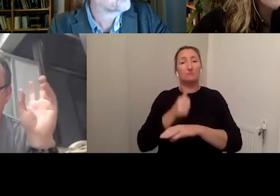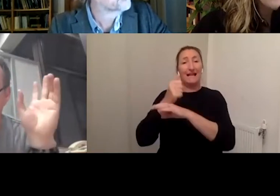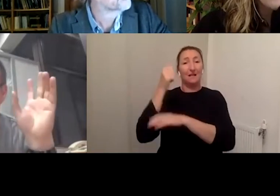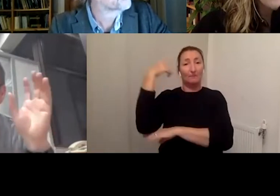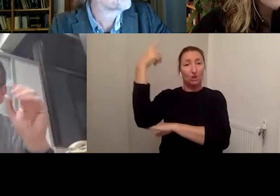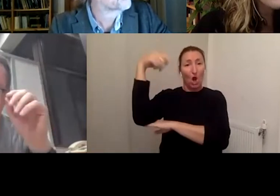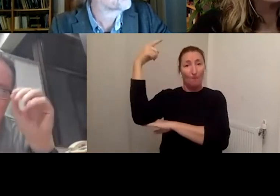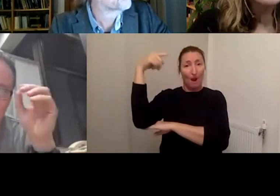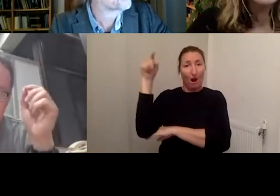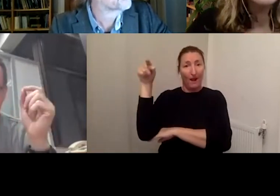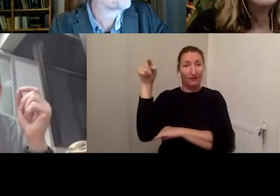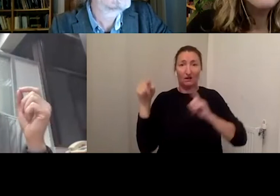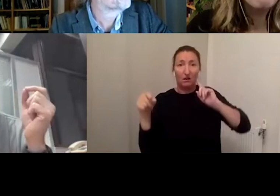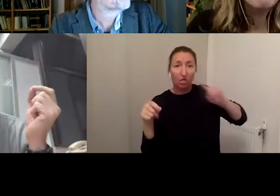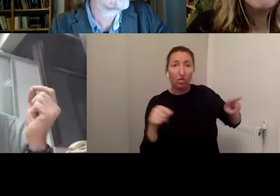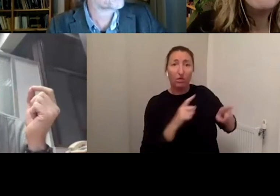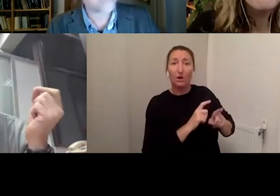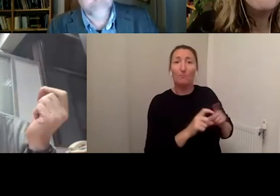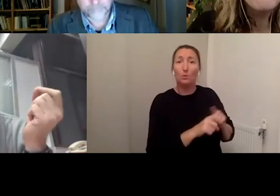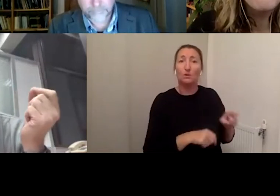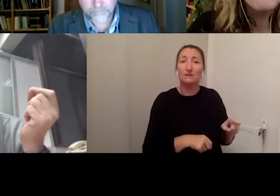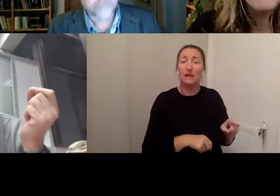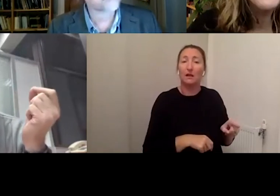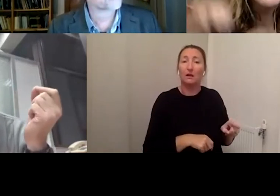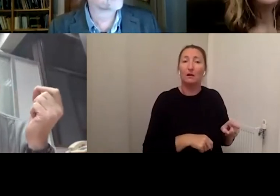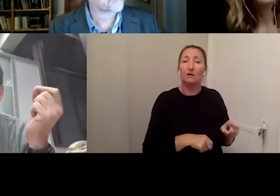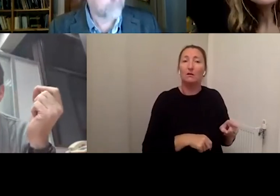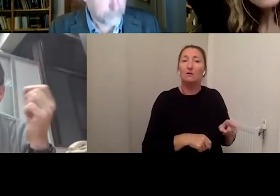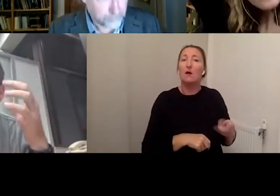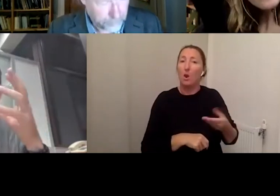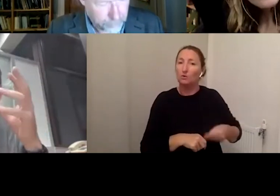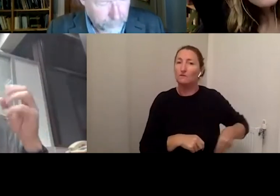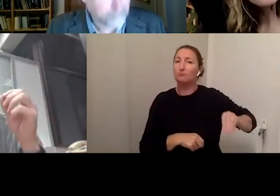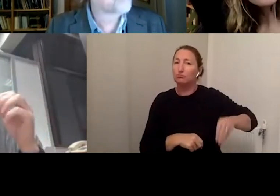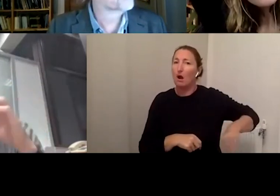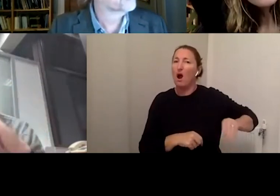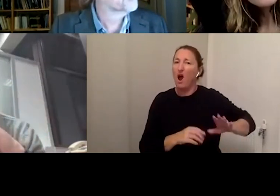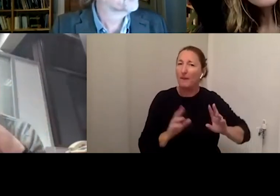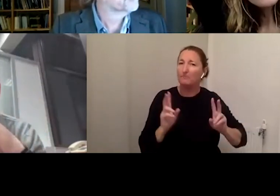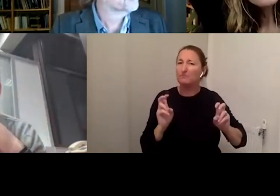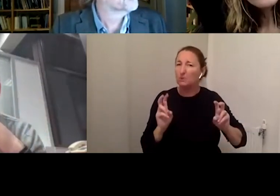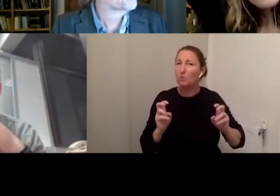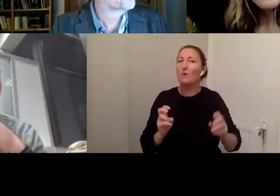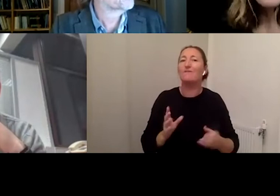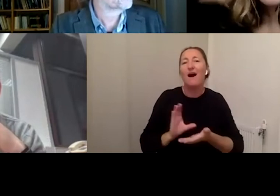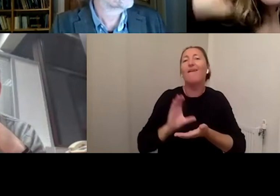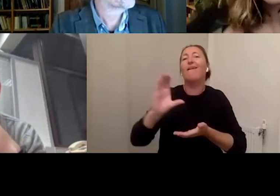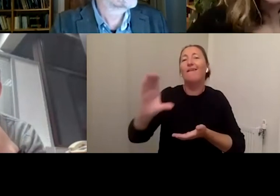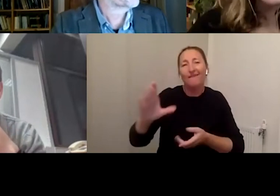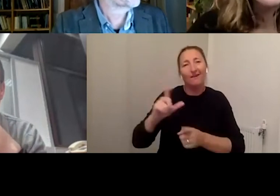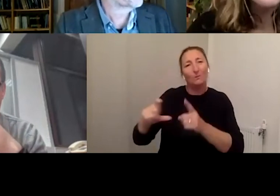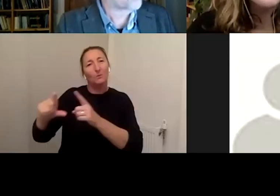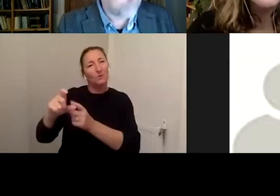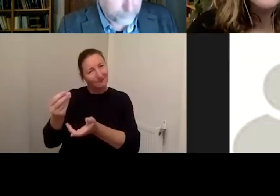to planning permission, and they were, I won't use the word bribed to support them, but certainly there was little pockets of money given to communities there to invest in